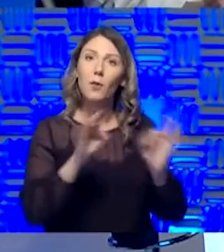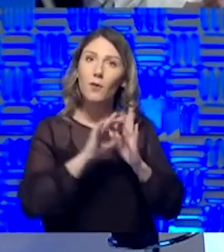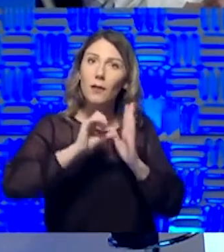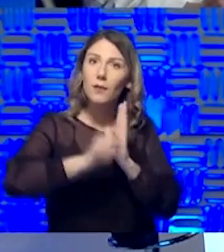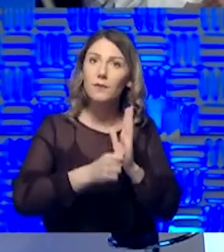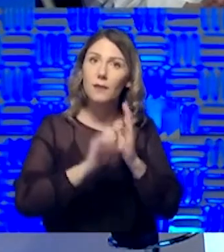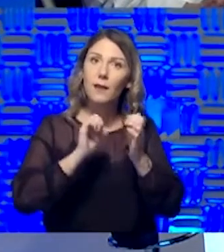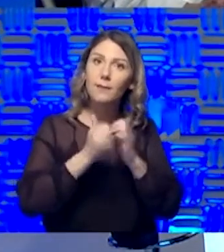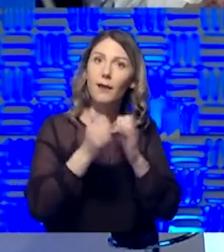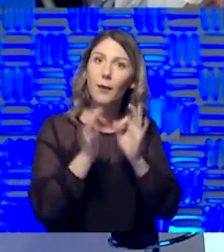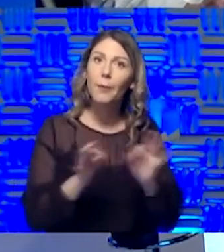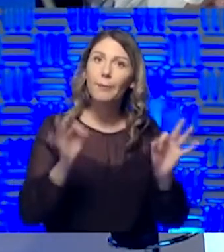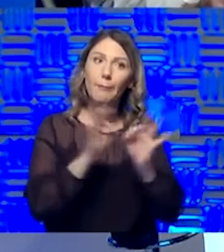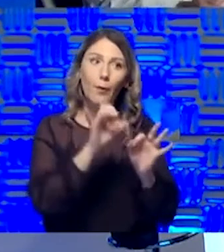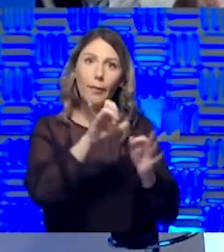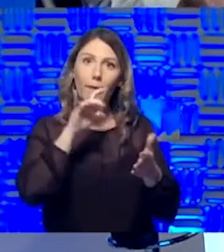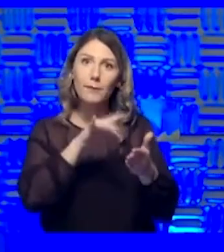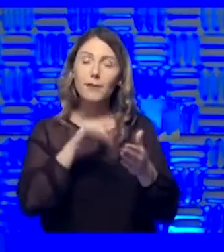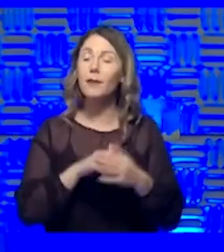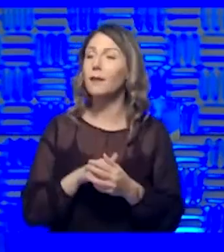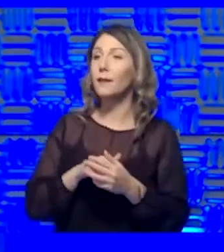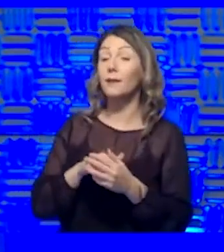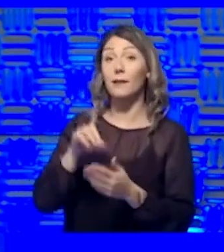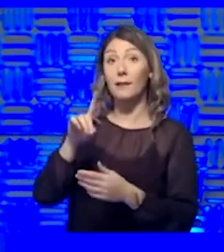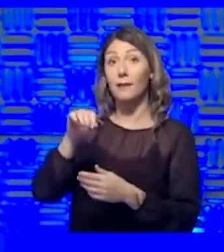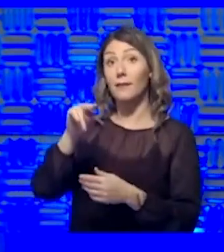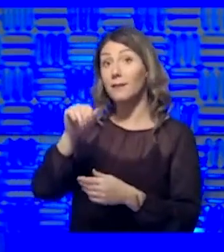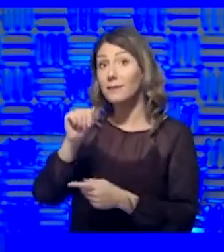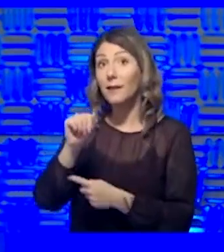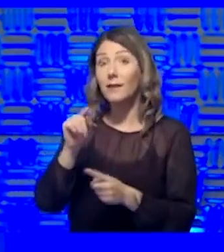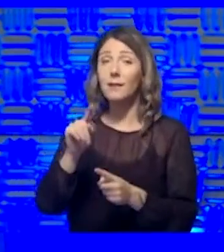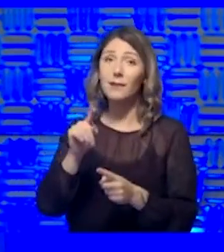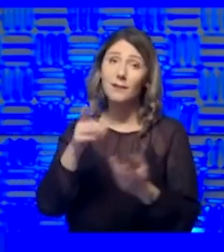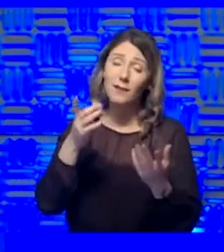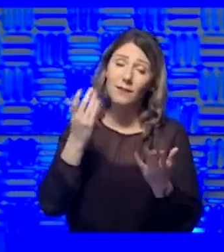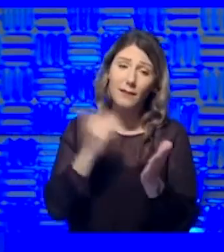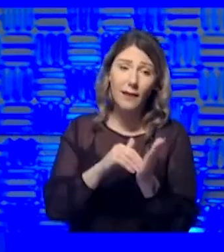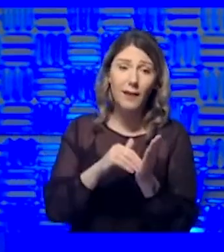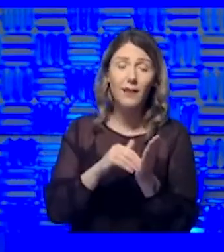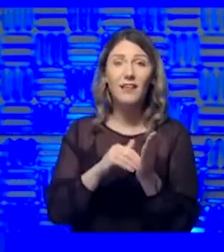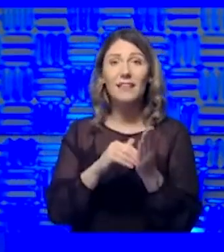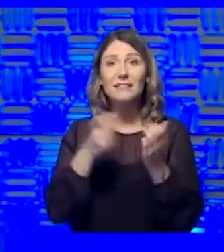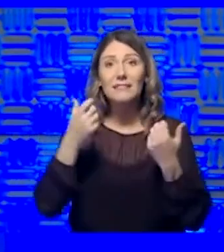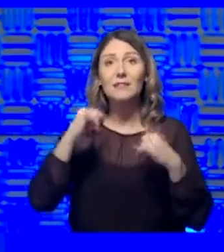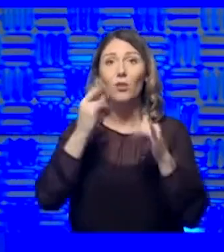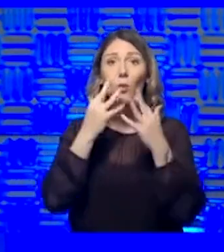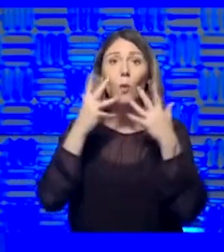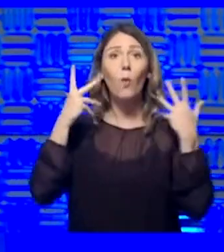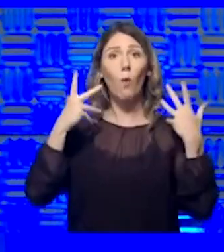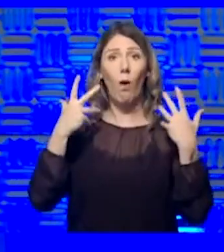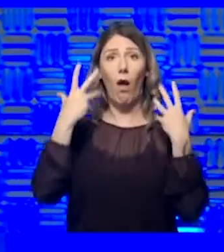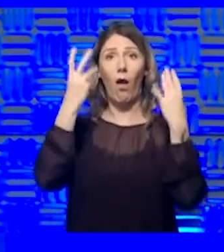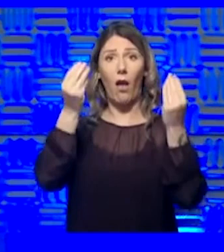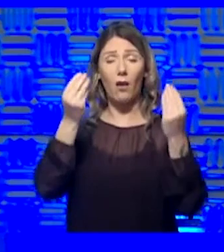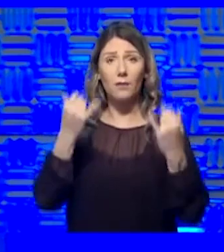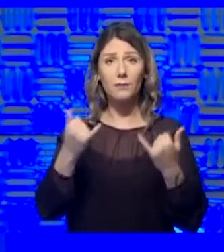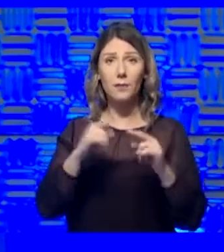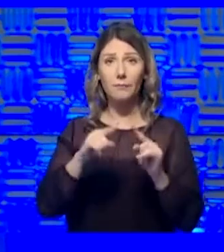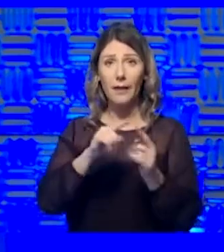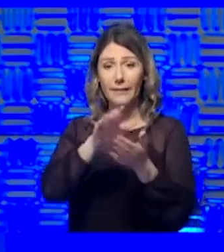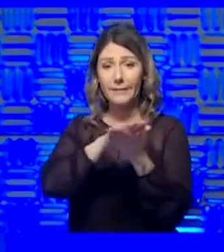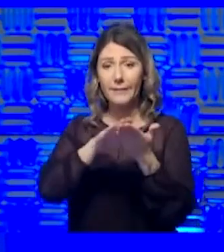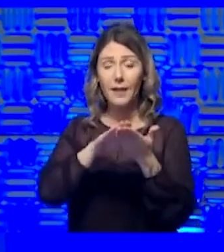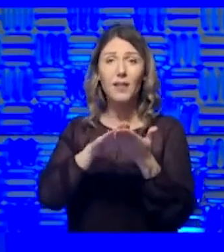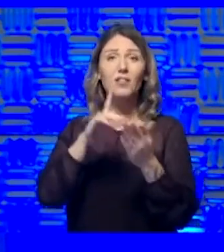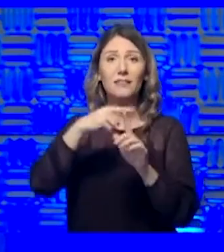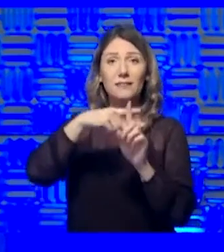Dana. Yeah. Again, it's still going to be cool out, but it will be nicer, and